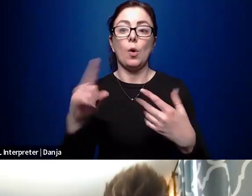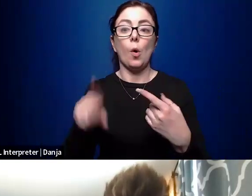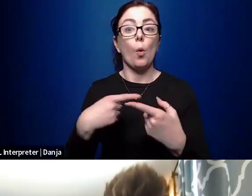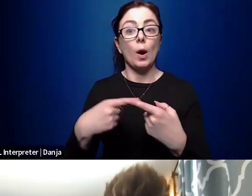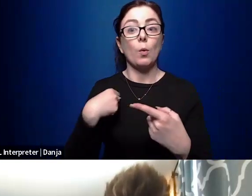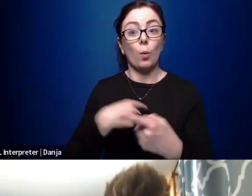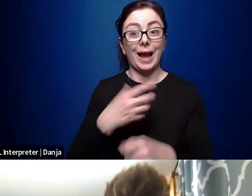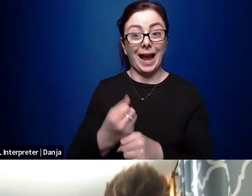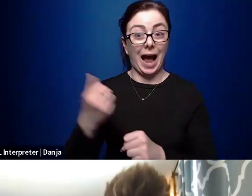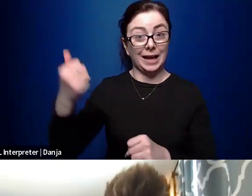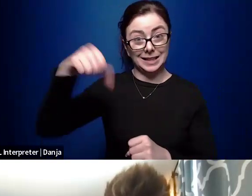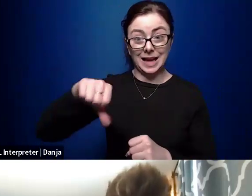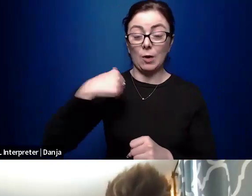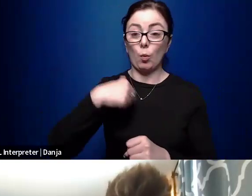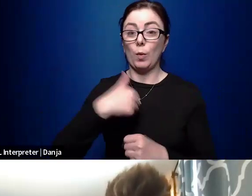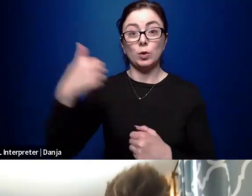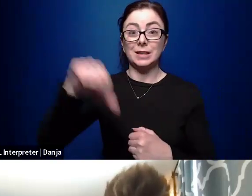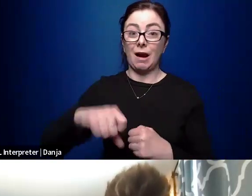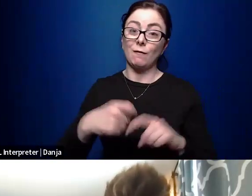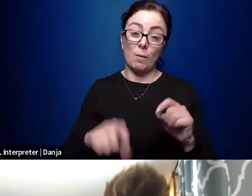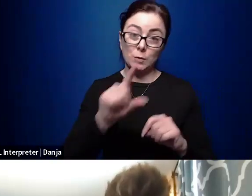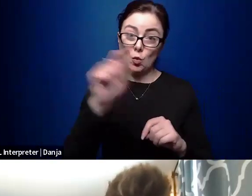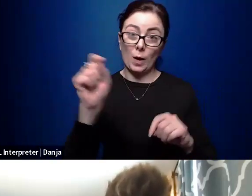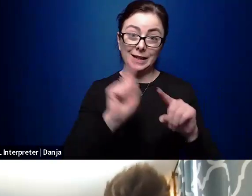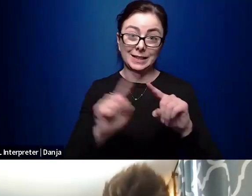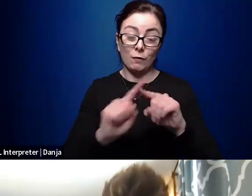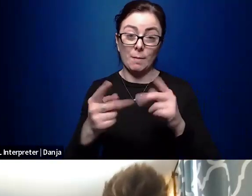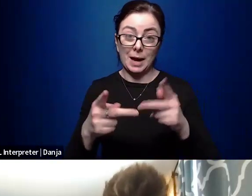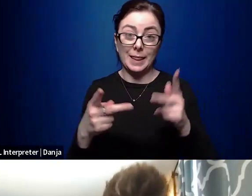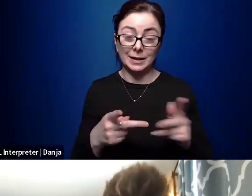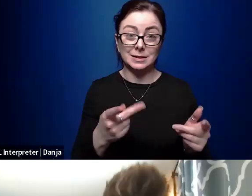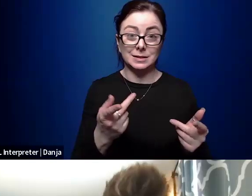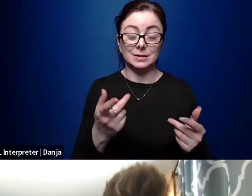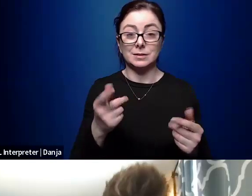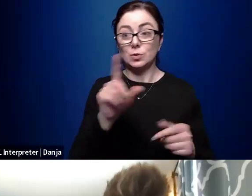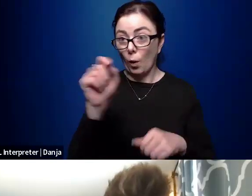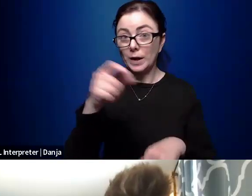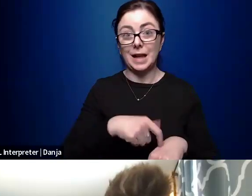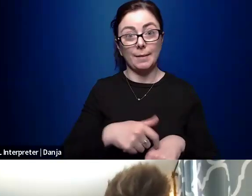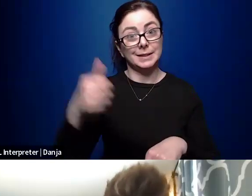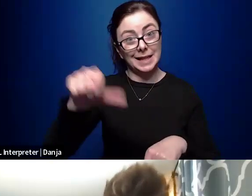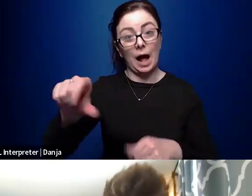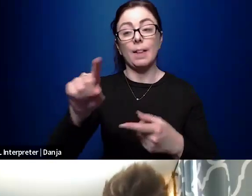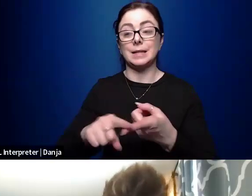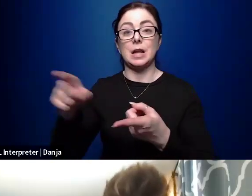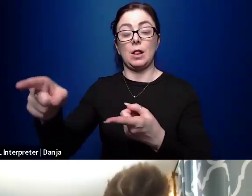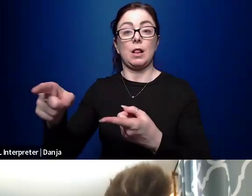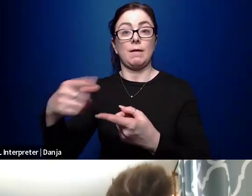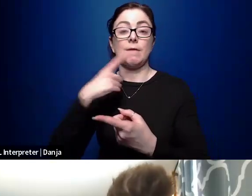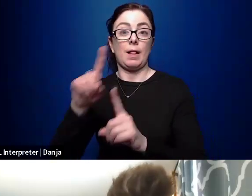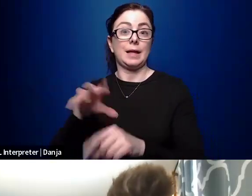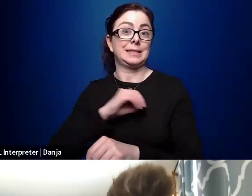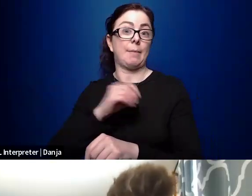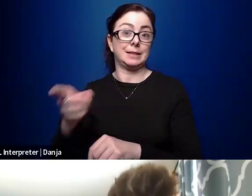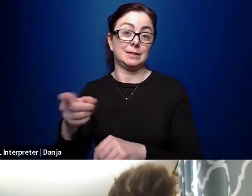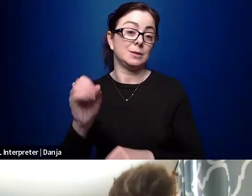were denied from 20 places before we were accepted from our current place. So absolutely, it could be